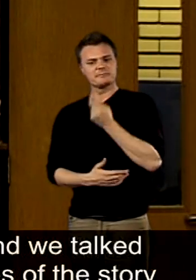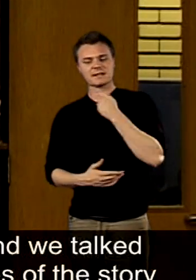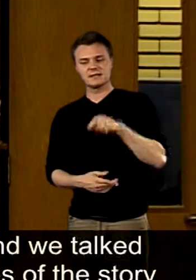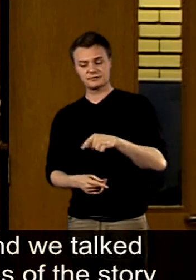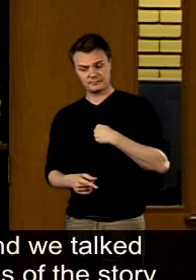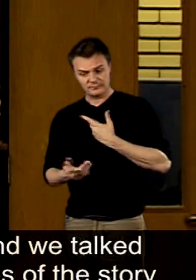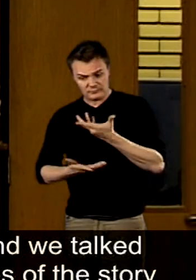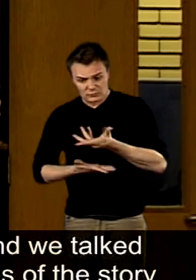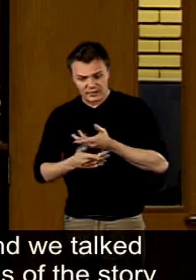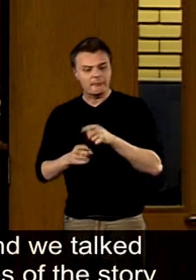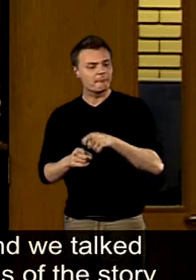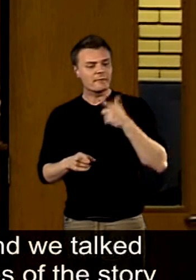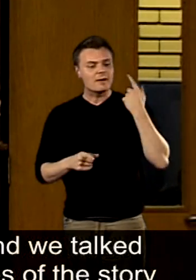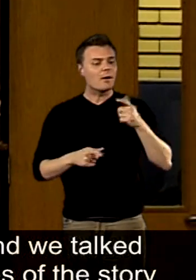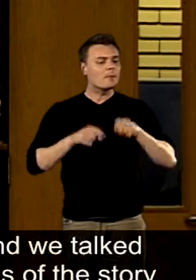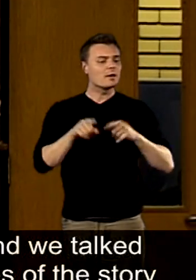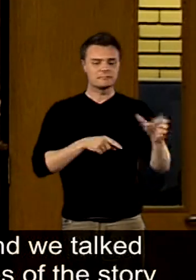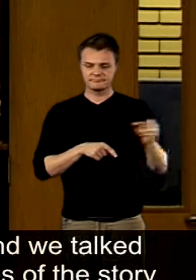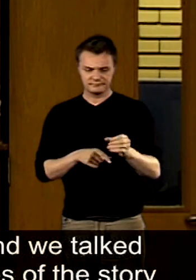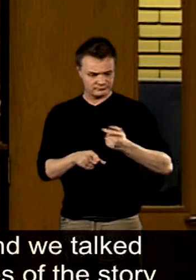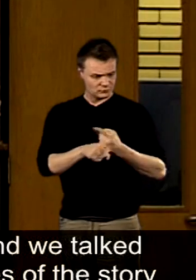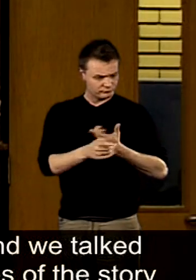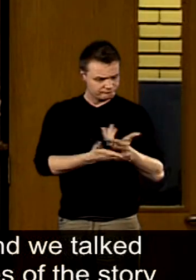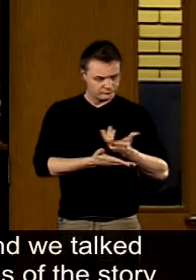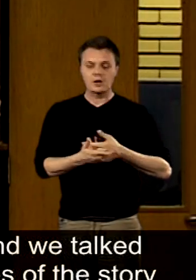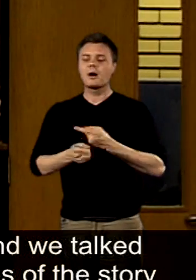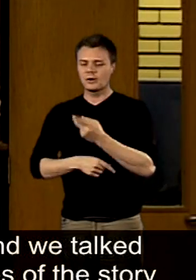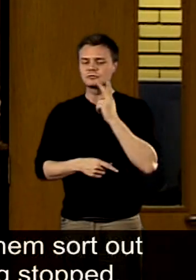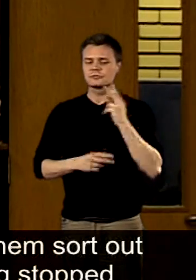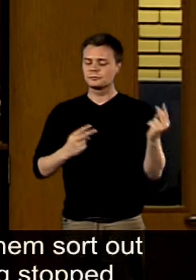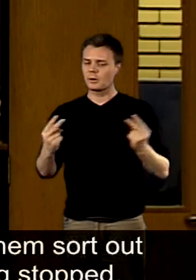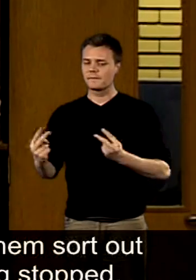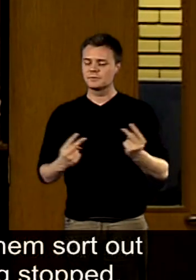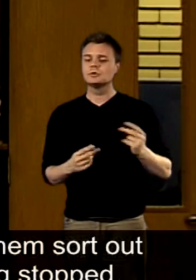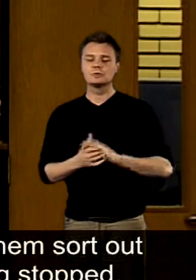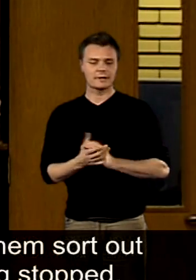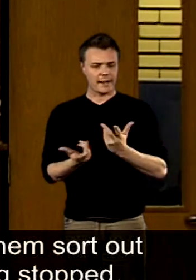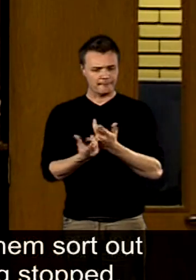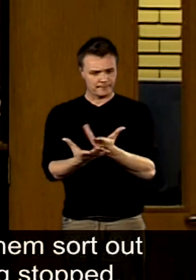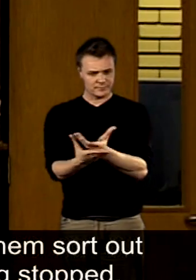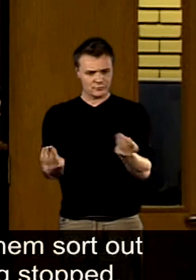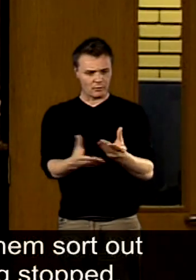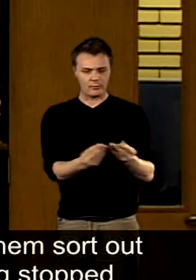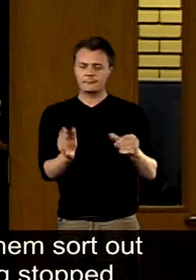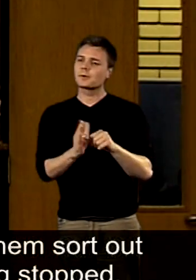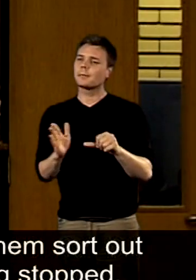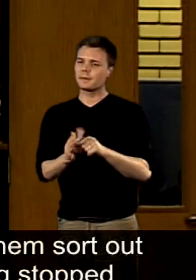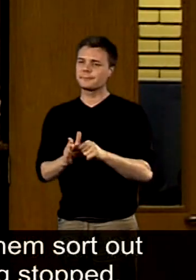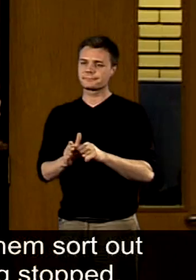was on medication, and we talked to him and we talked to the bullies and we saw both sides of the story from both of them, and we helped them sort out a problem that they